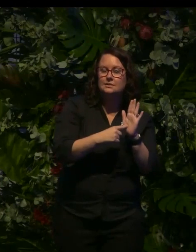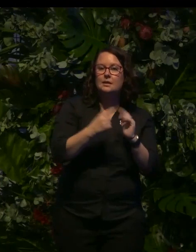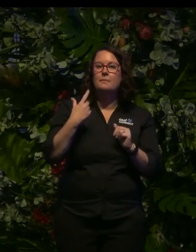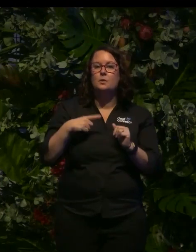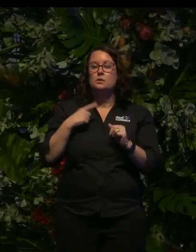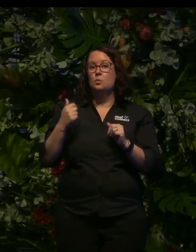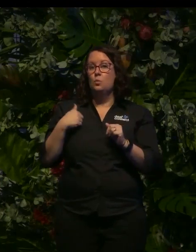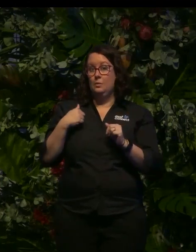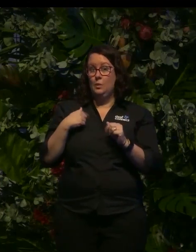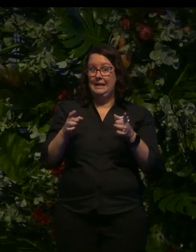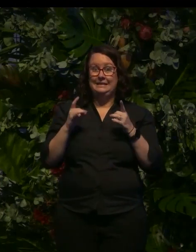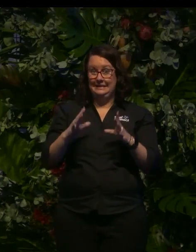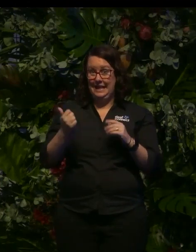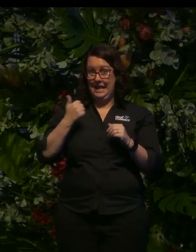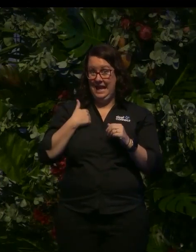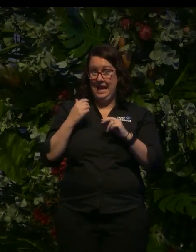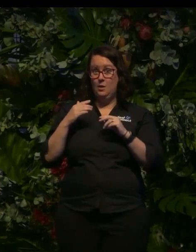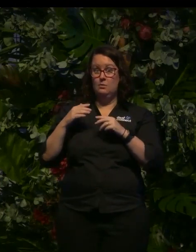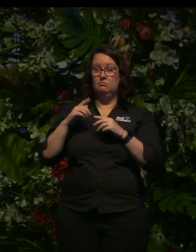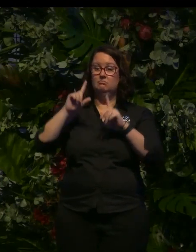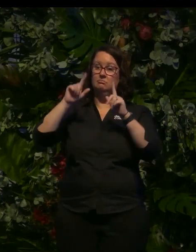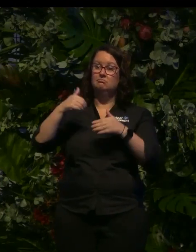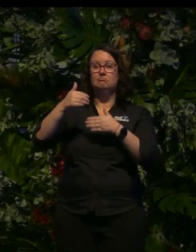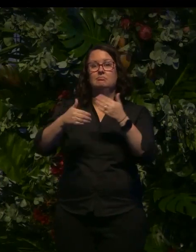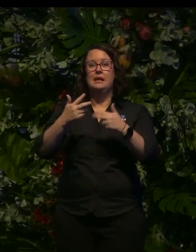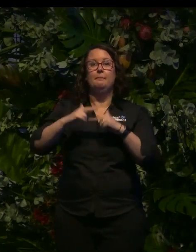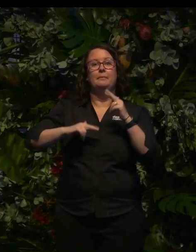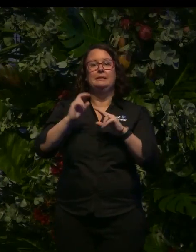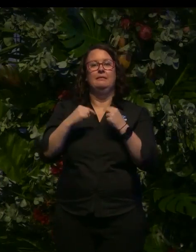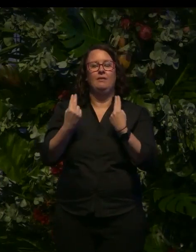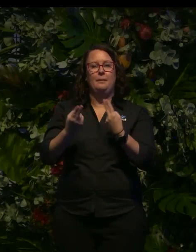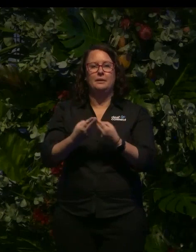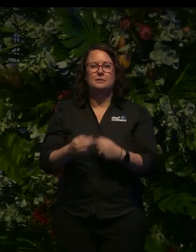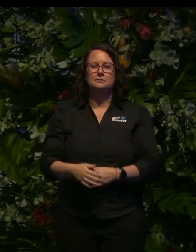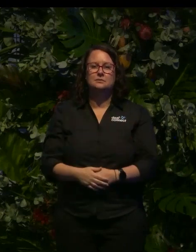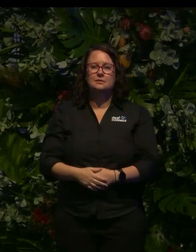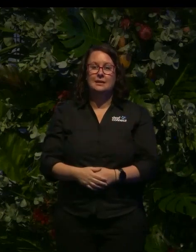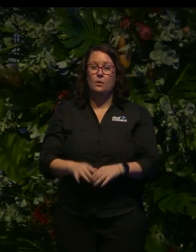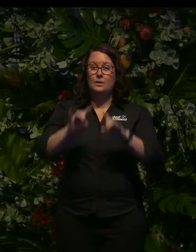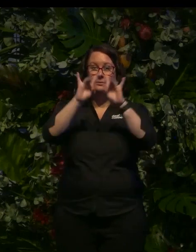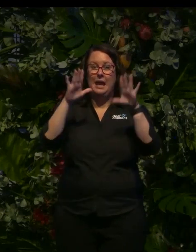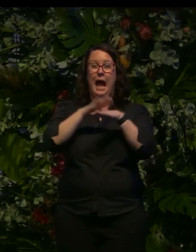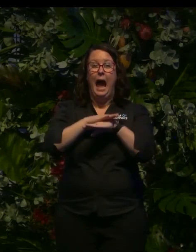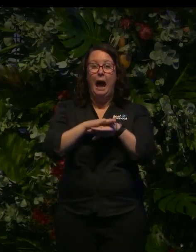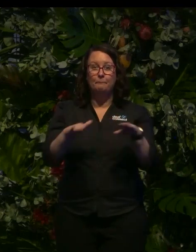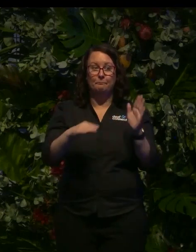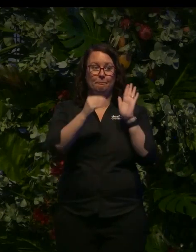started our journey as a family, there was explicitly forbidden